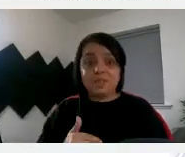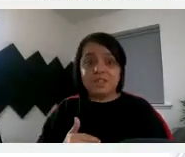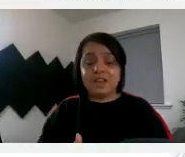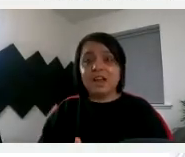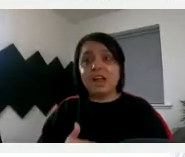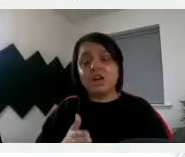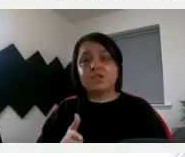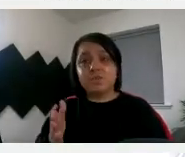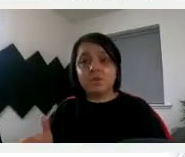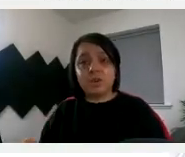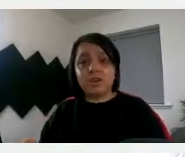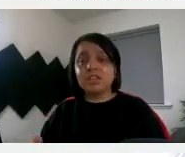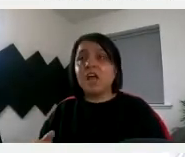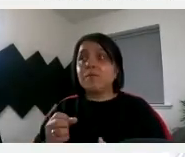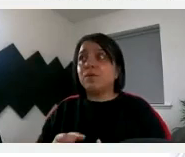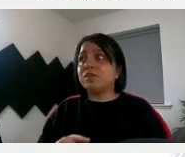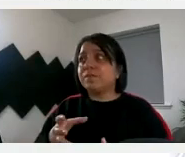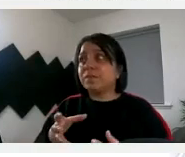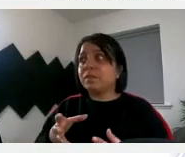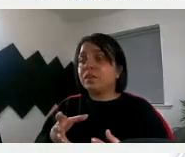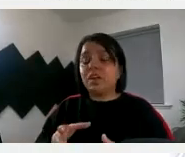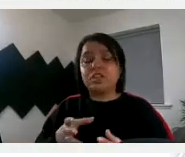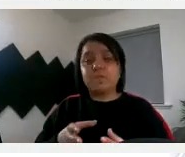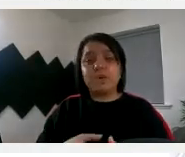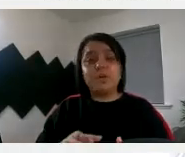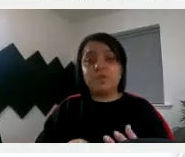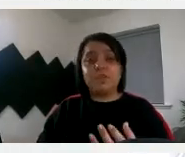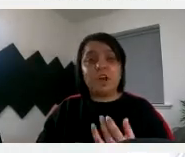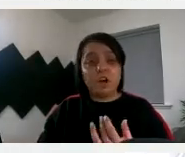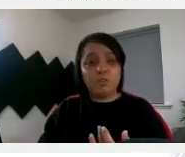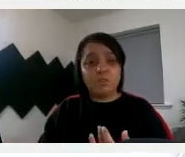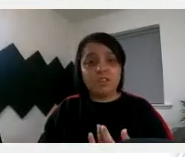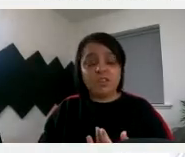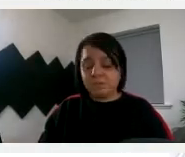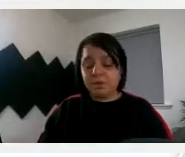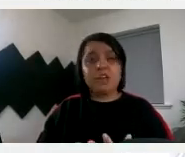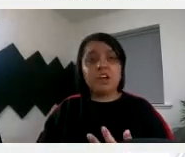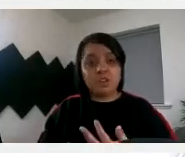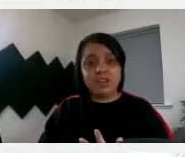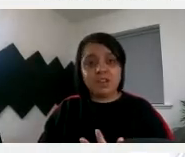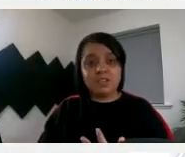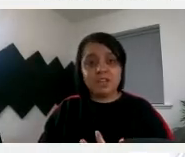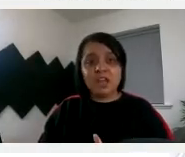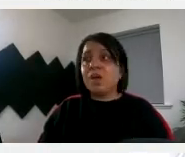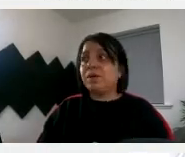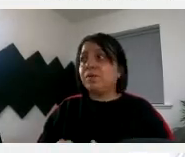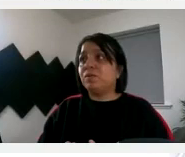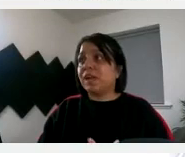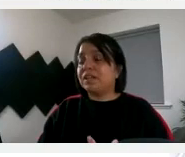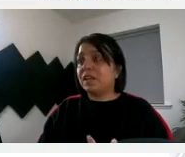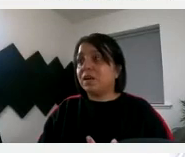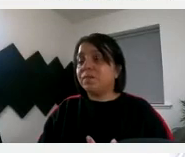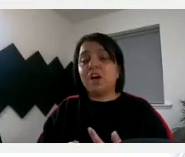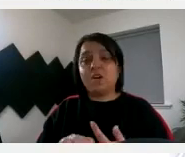roadman slang, and are support workers, because they are supporting people that are homeless, people that are drug addicts, people